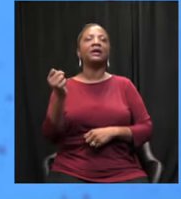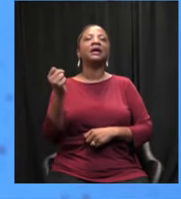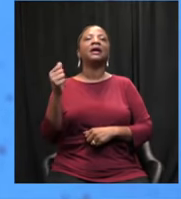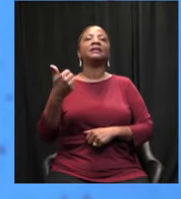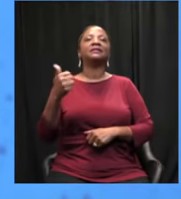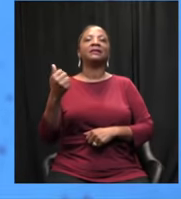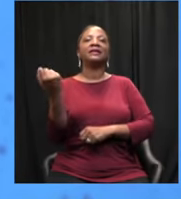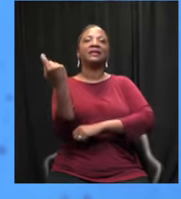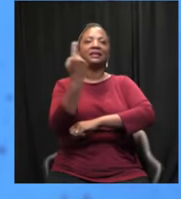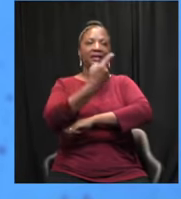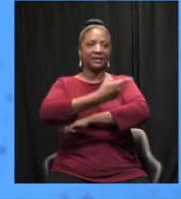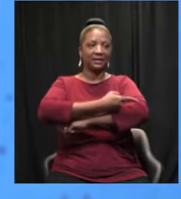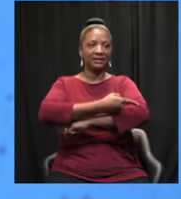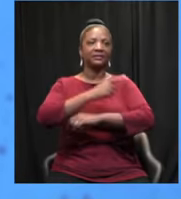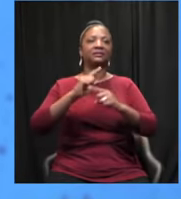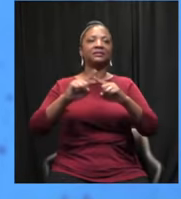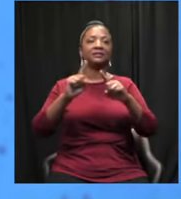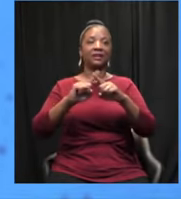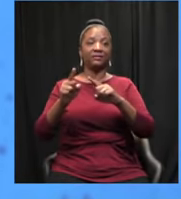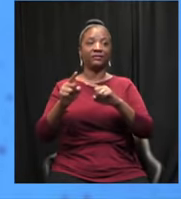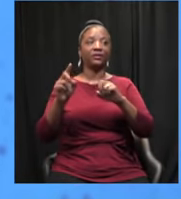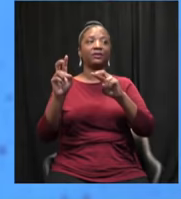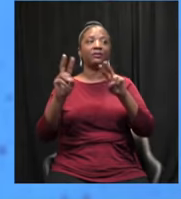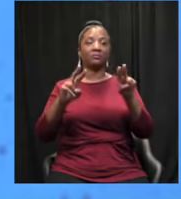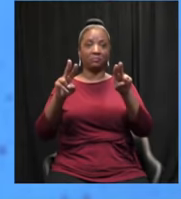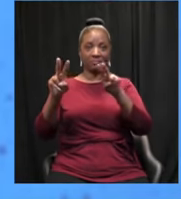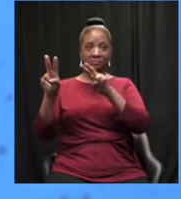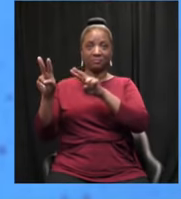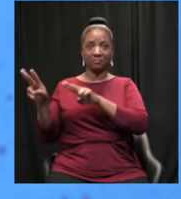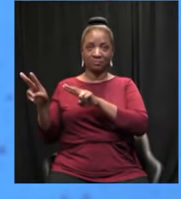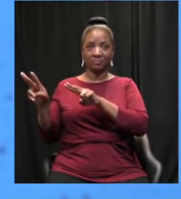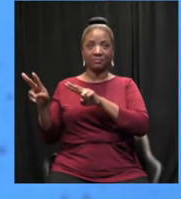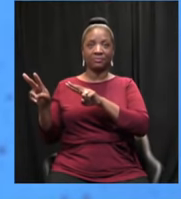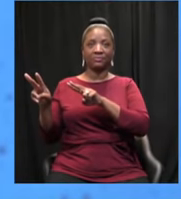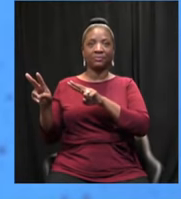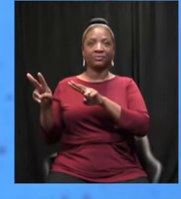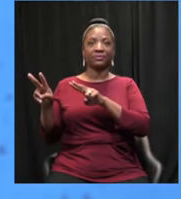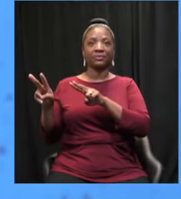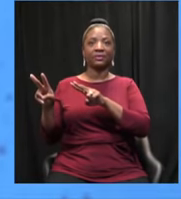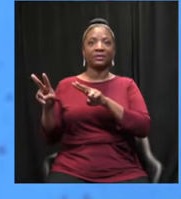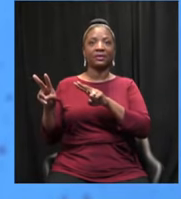sites that we went to was a site referred to as Caesarea Philippi.